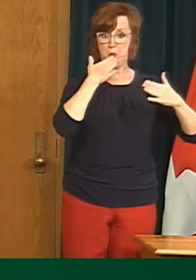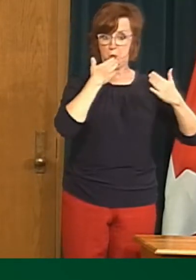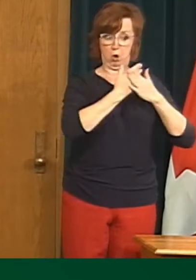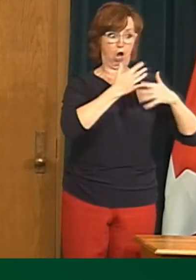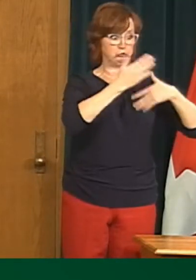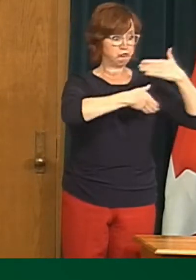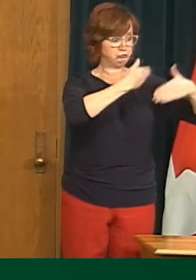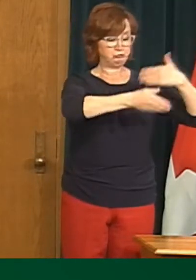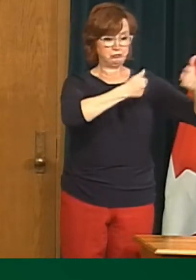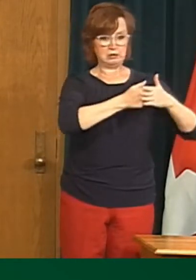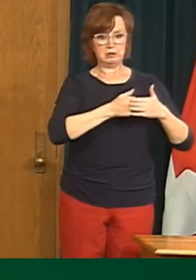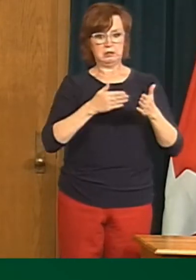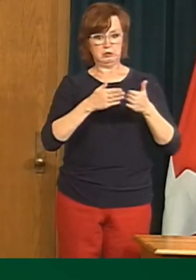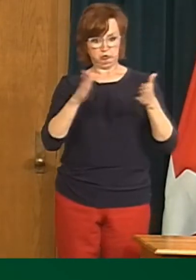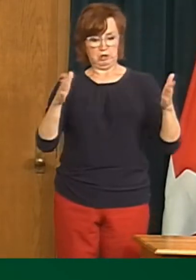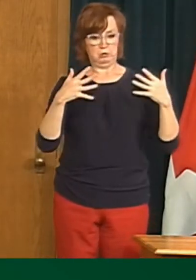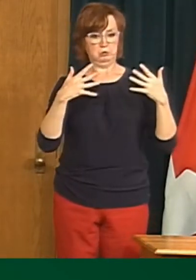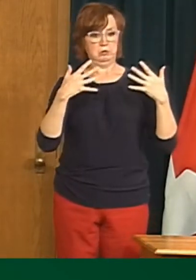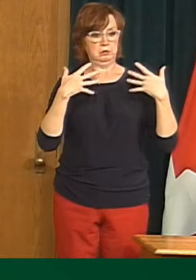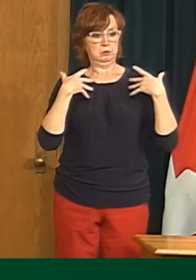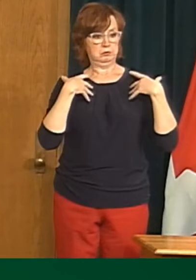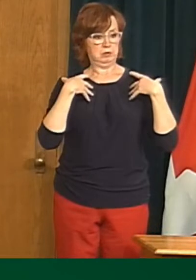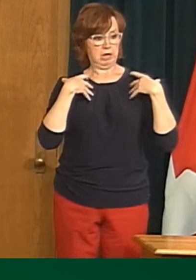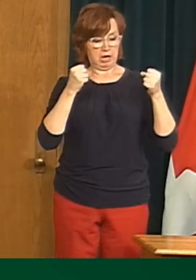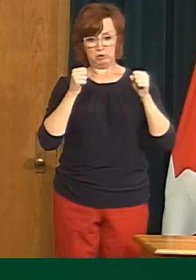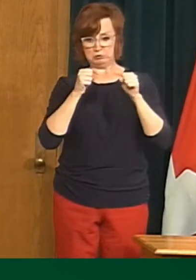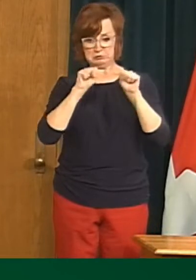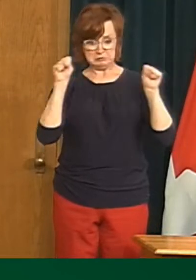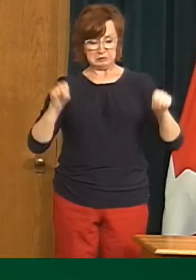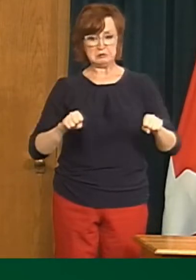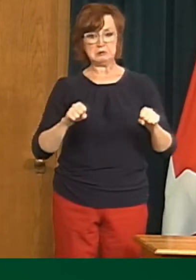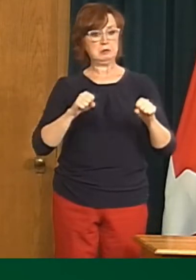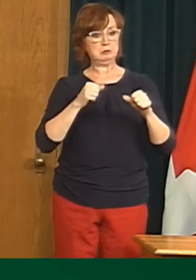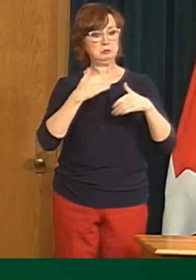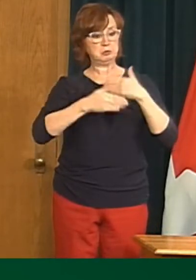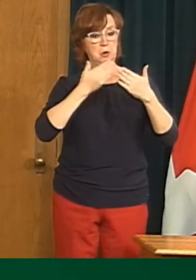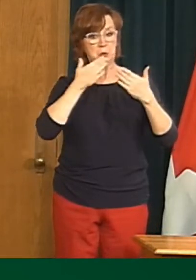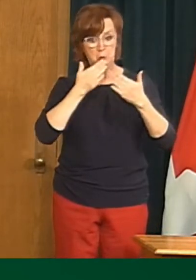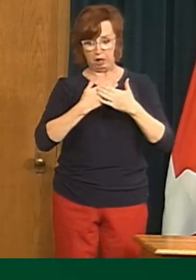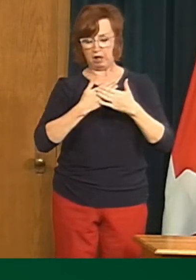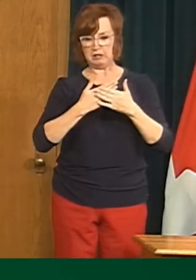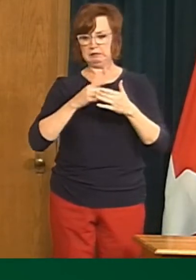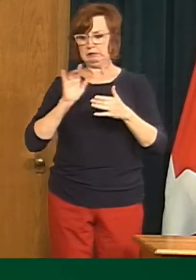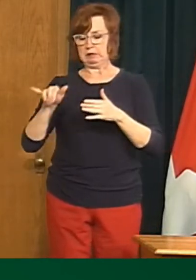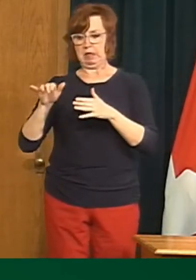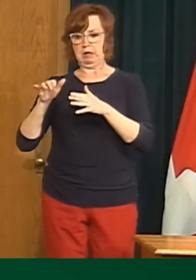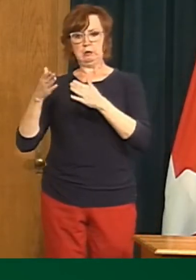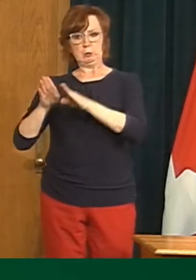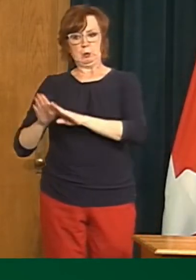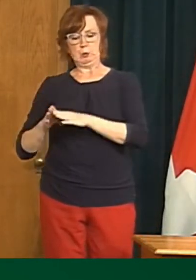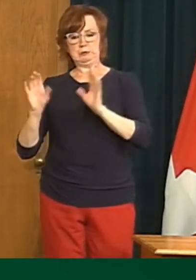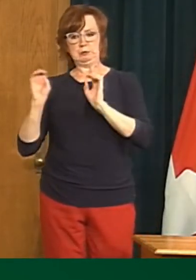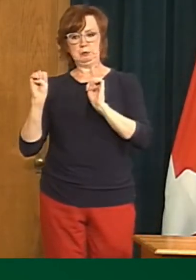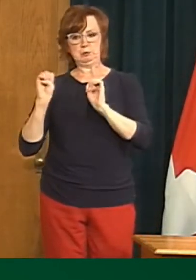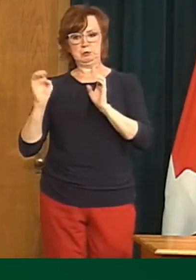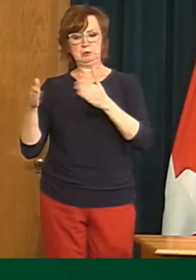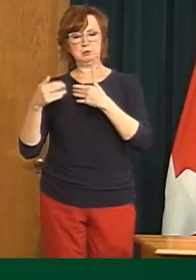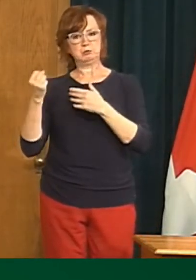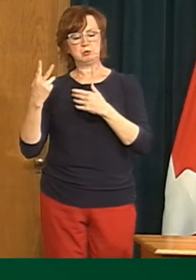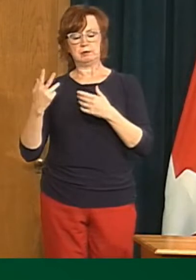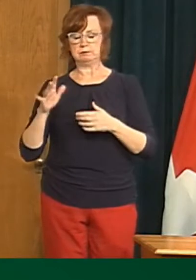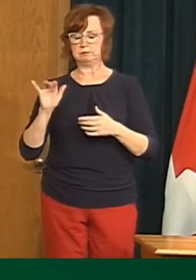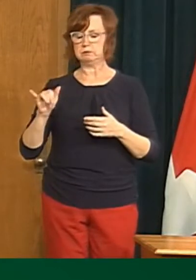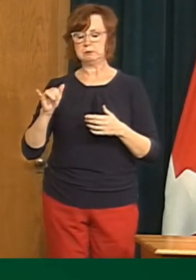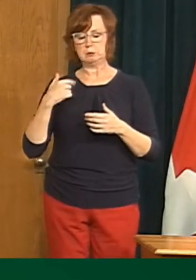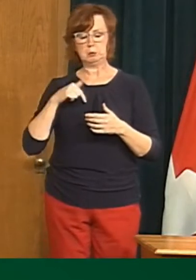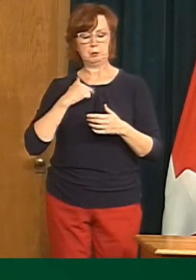system. This was a very challenging decision with many sensitivities around it, but it's a